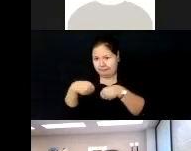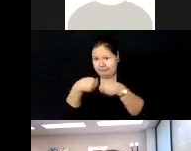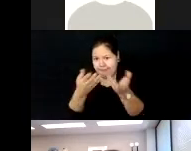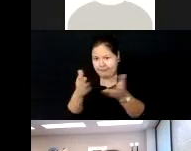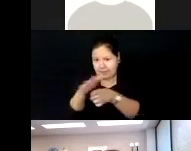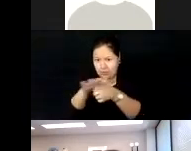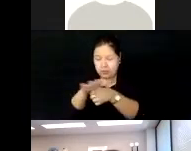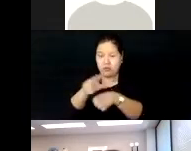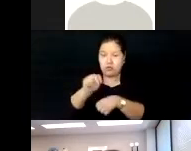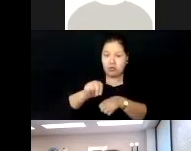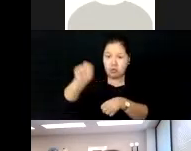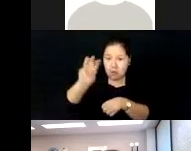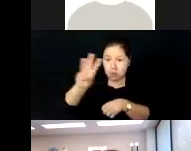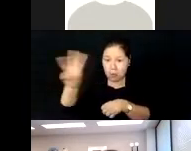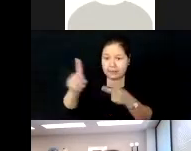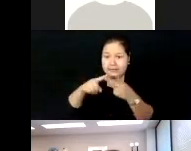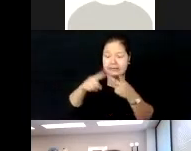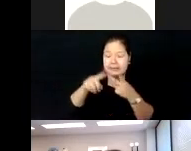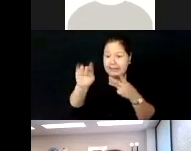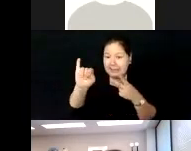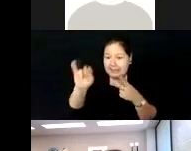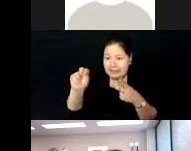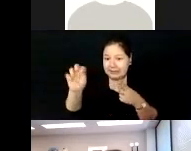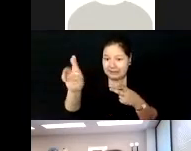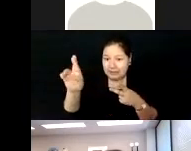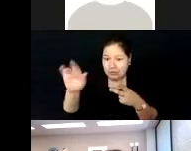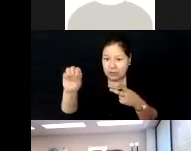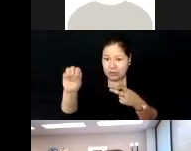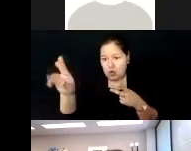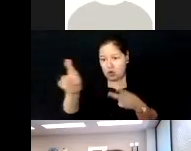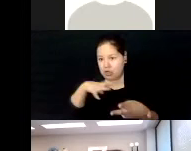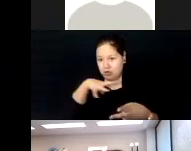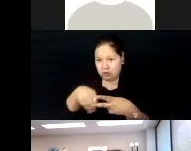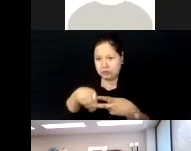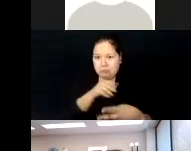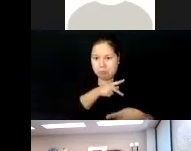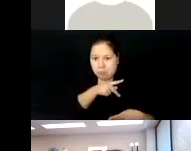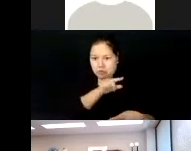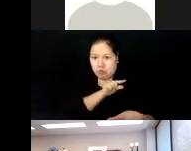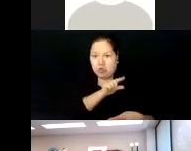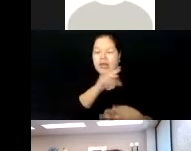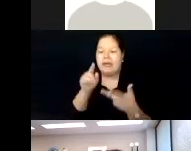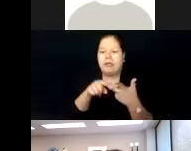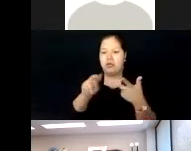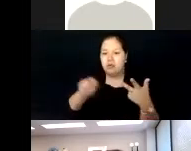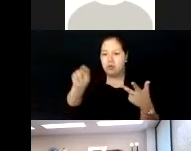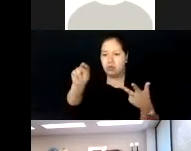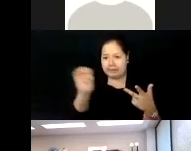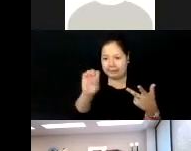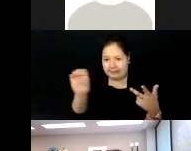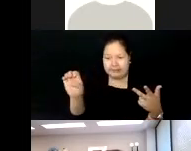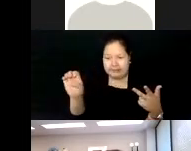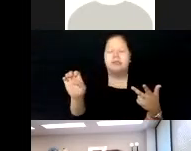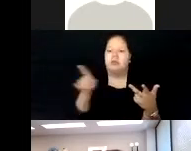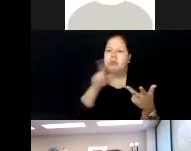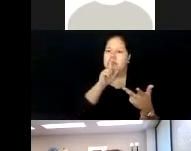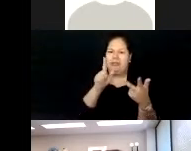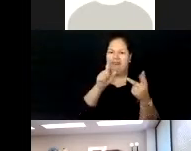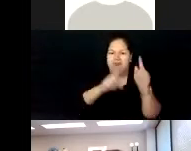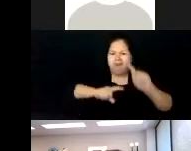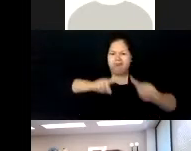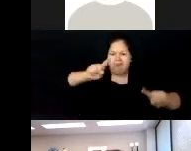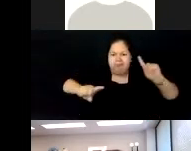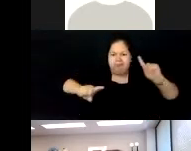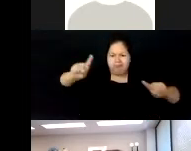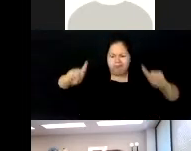Northern Interior, including Prince George, and then the Northeast. And so there's such the broad, huge